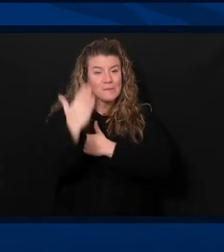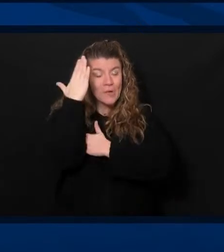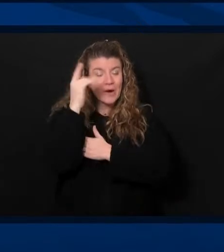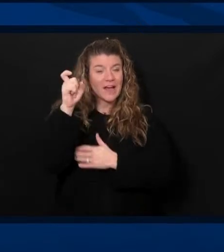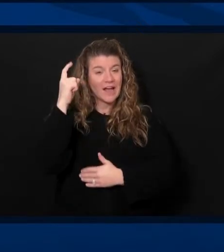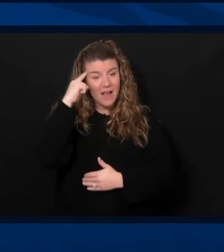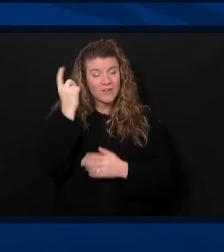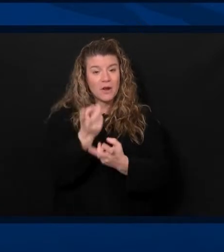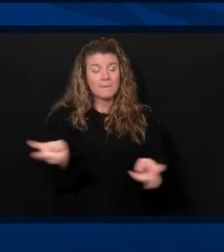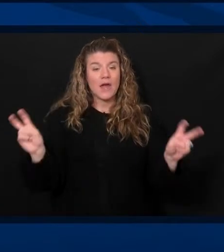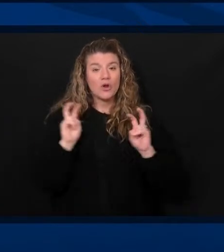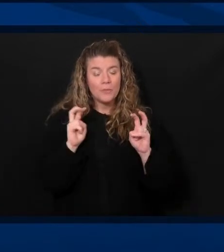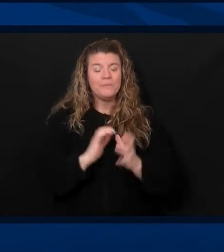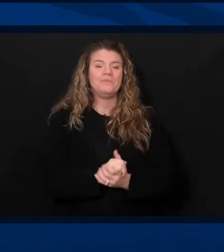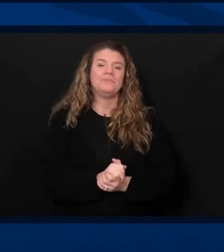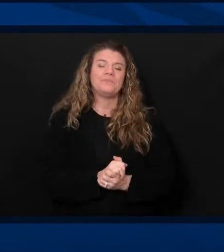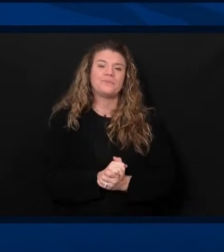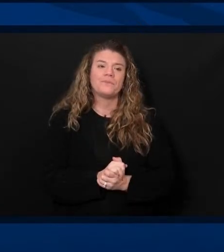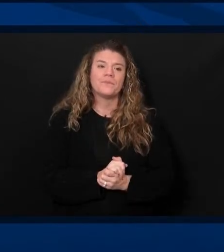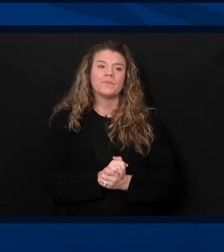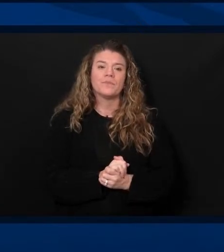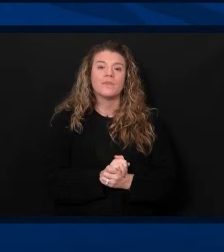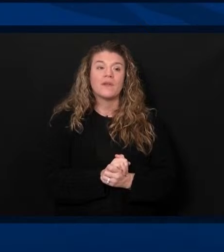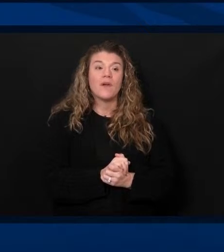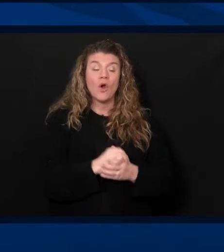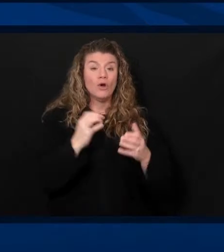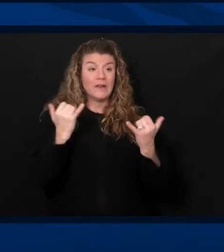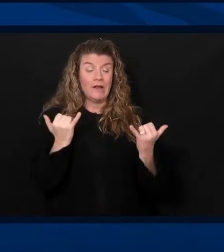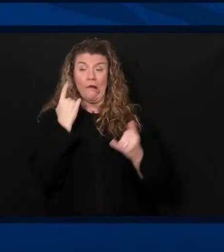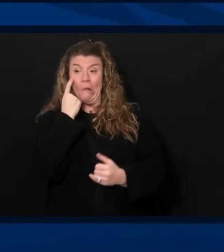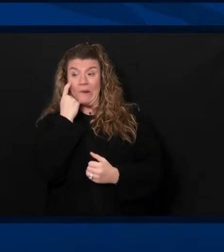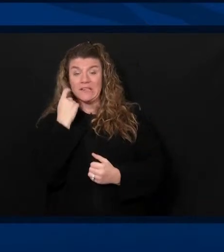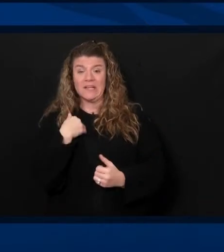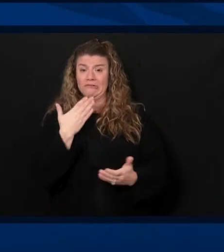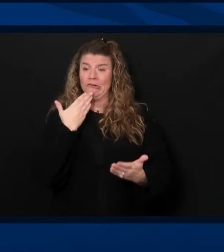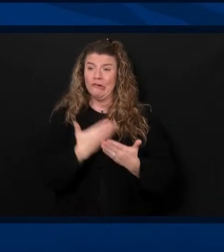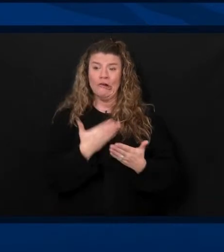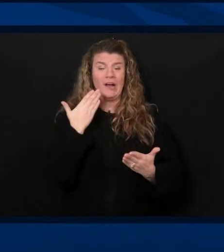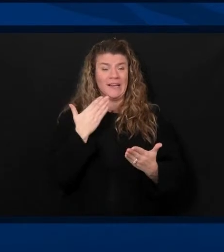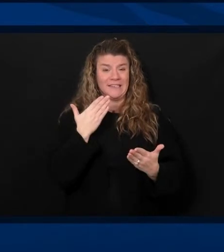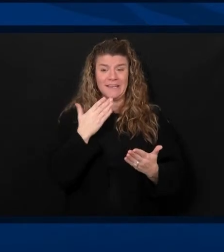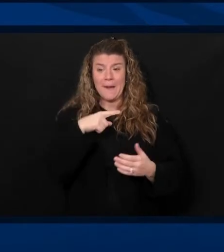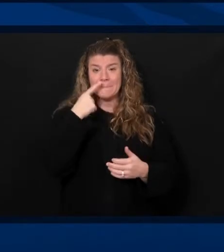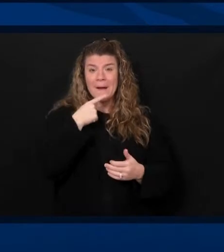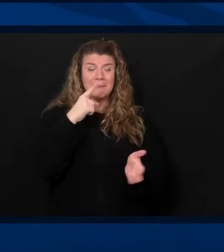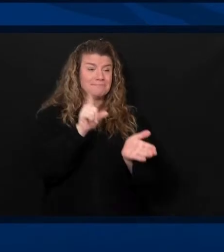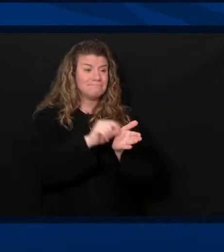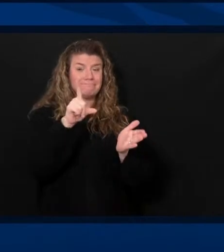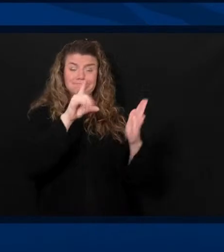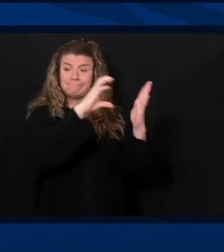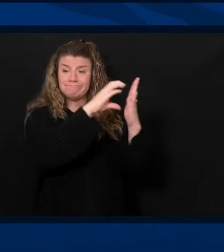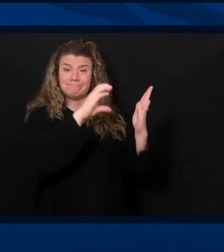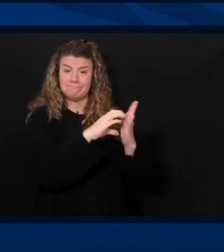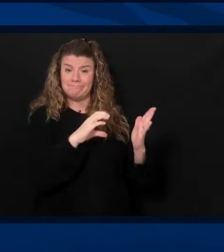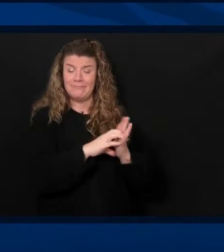panel. Governor, you've gotten a lot of good publicity, great publicity on the #1 ranking